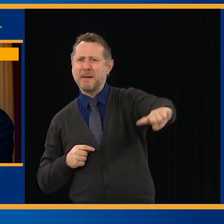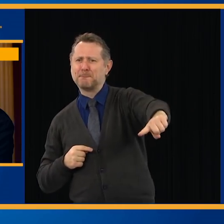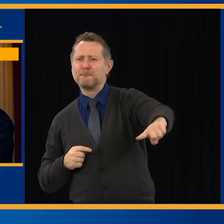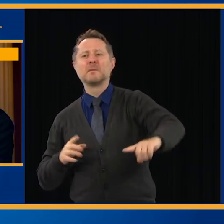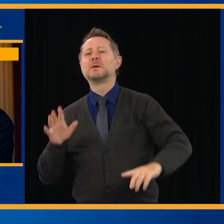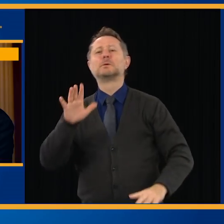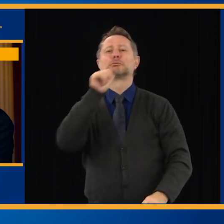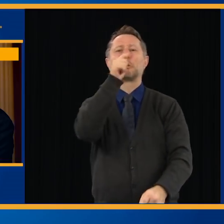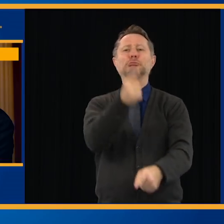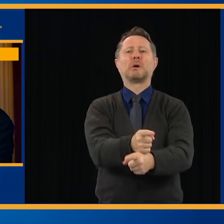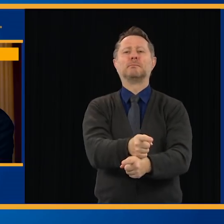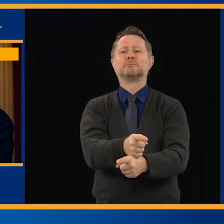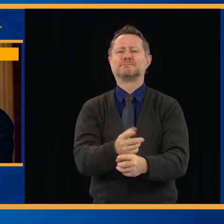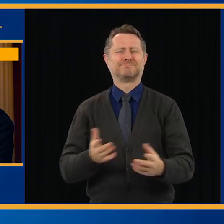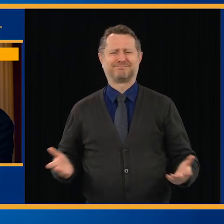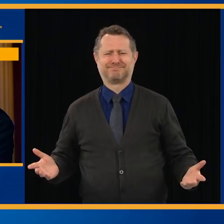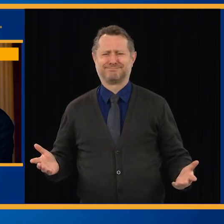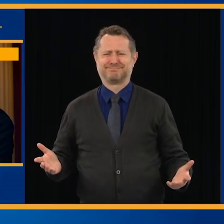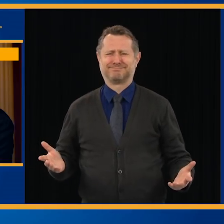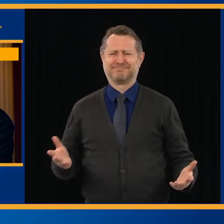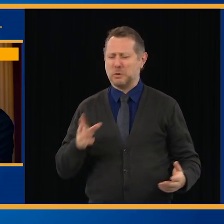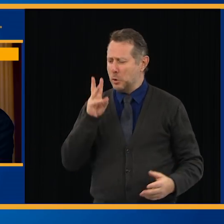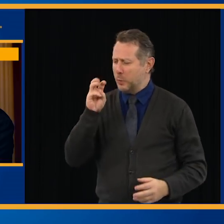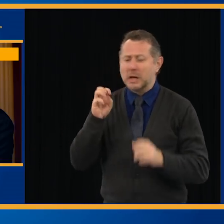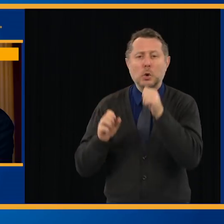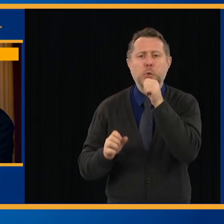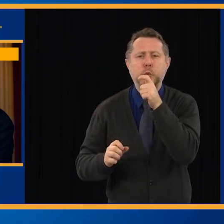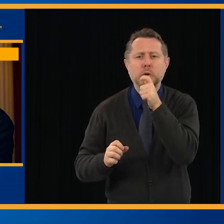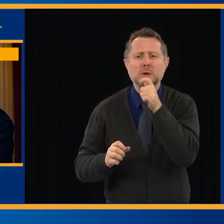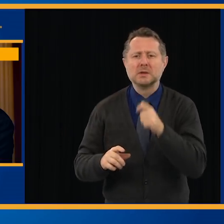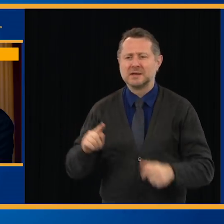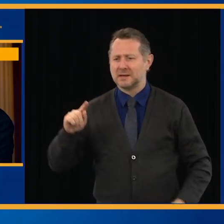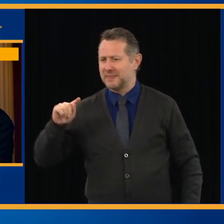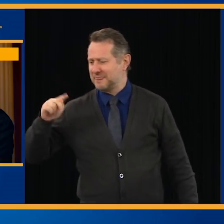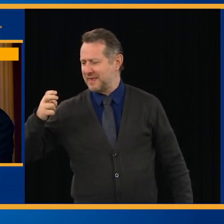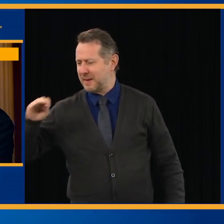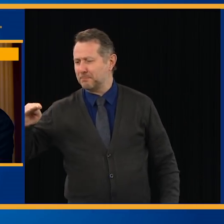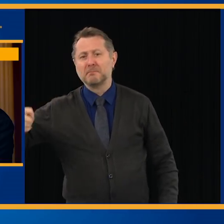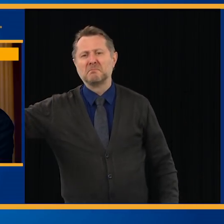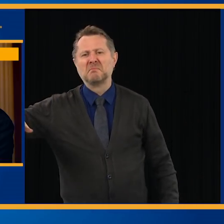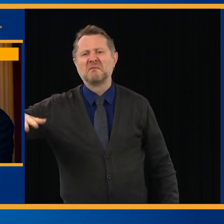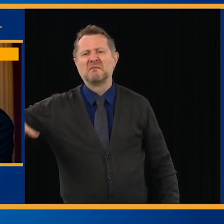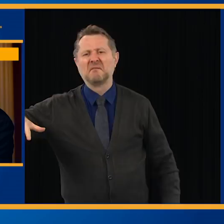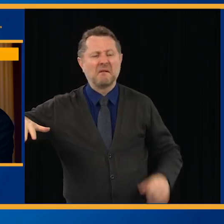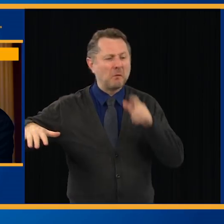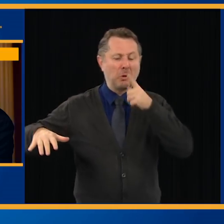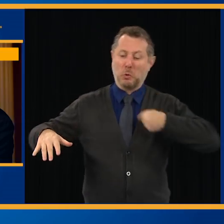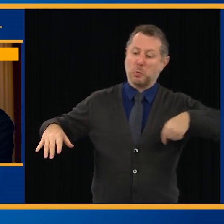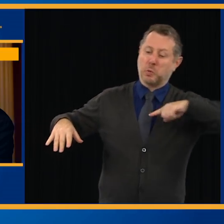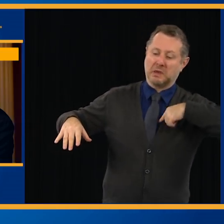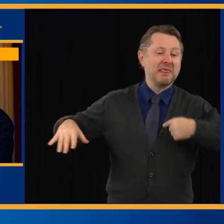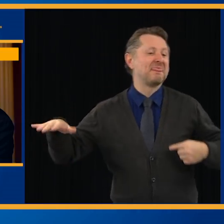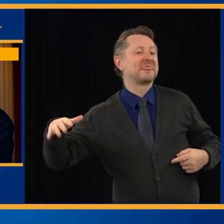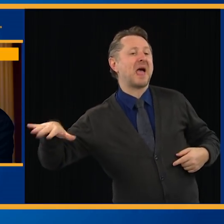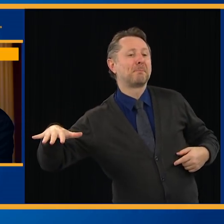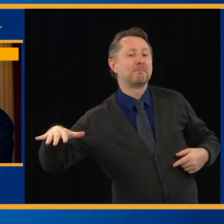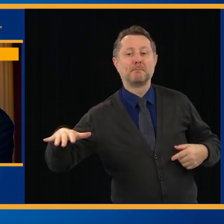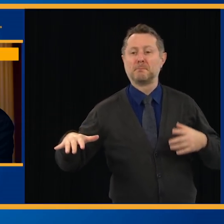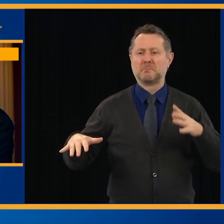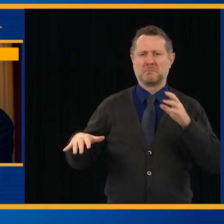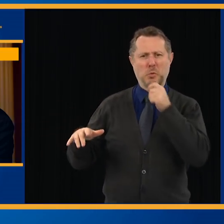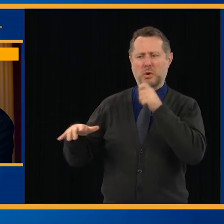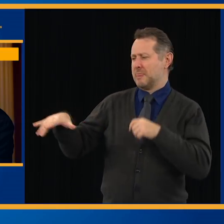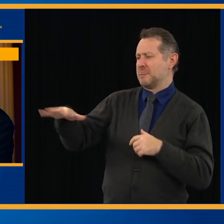and who is them? Who is we and who is them? Them, the people who